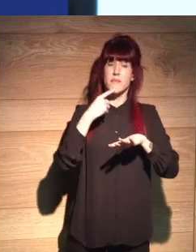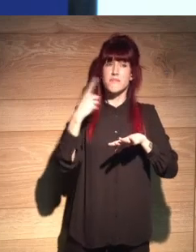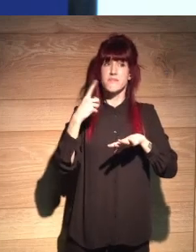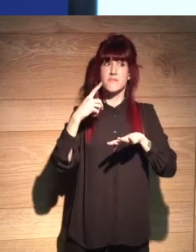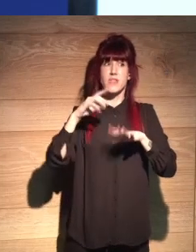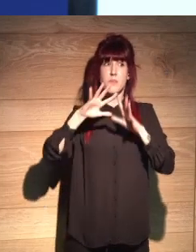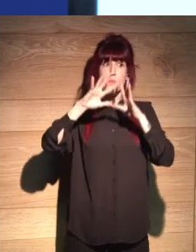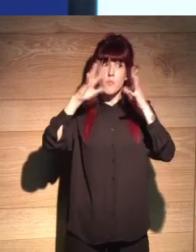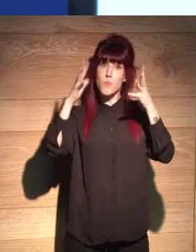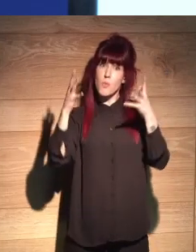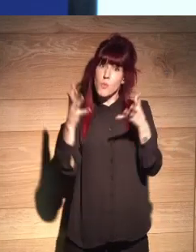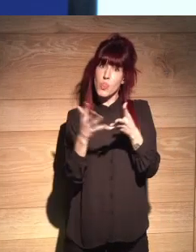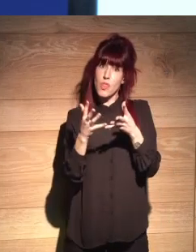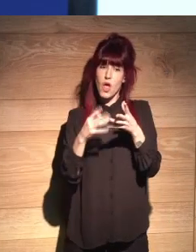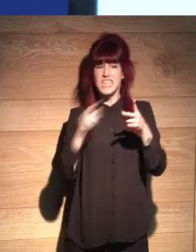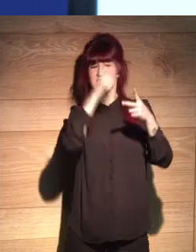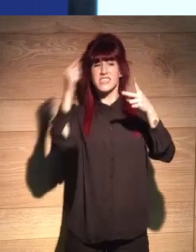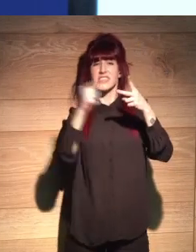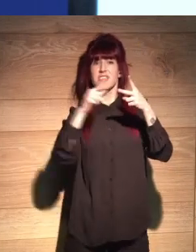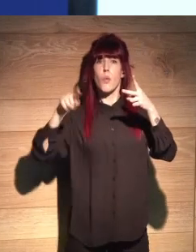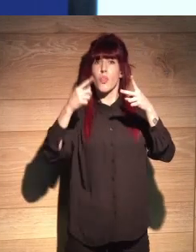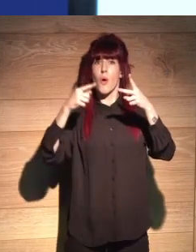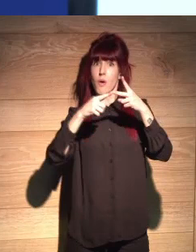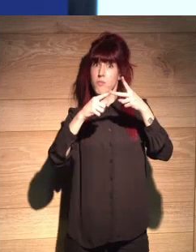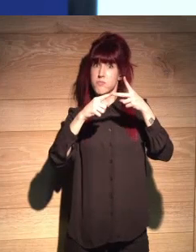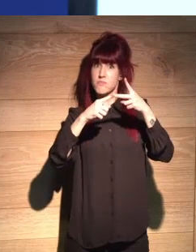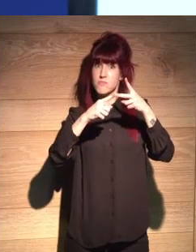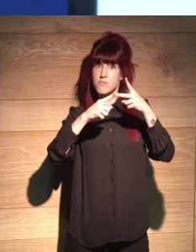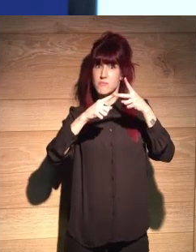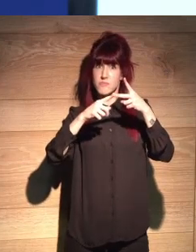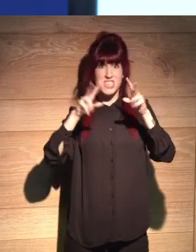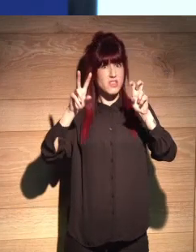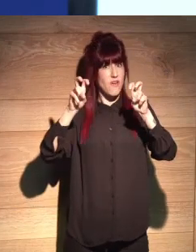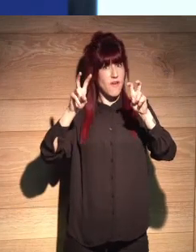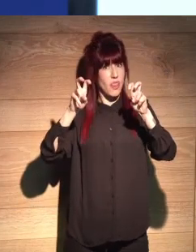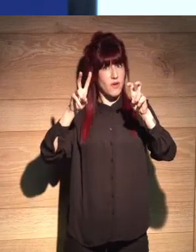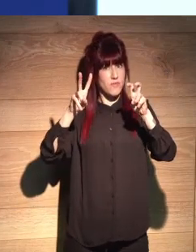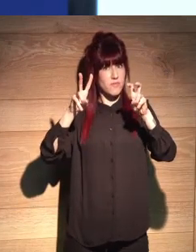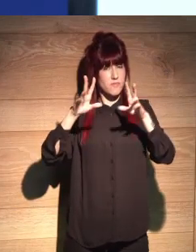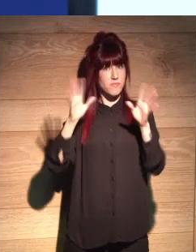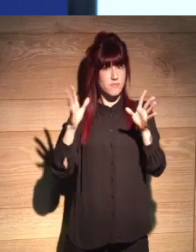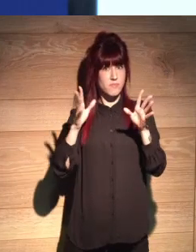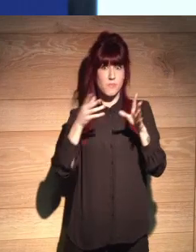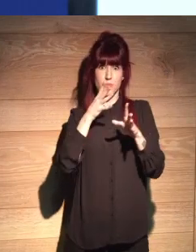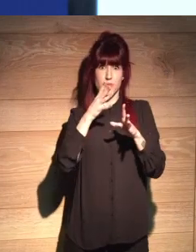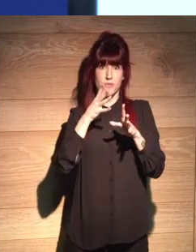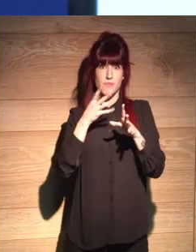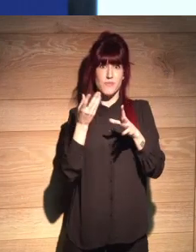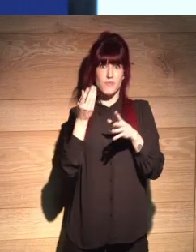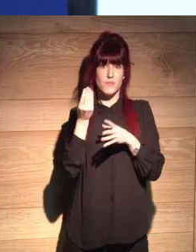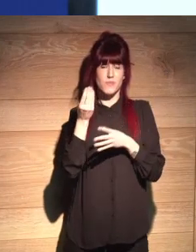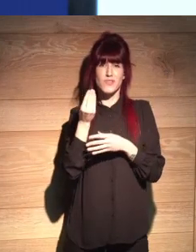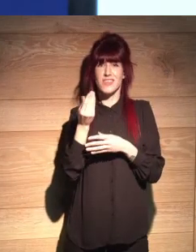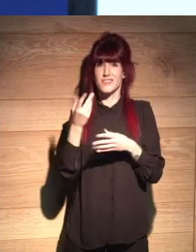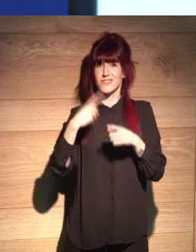innovative country worldwide. And many good things are happening right now. We are on a good